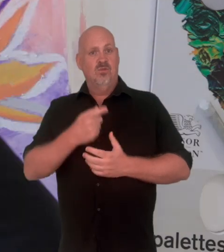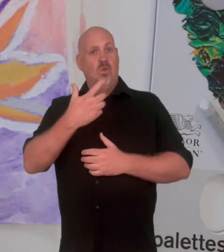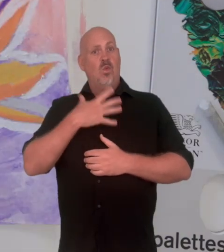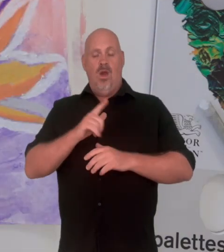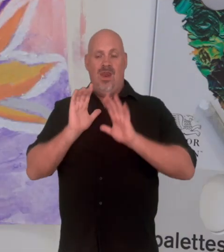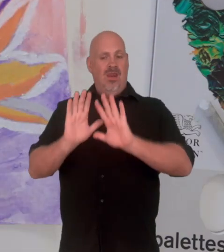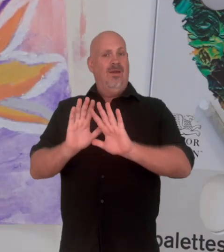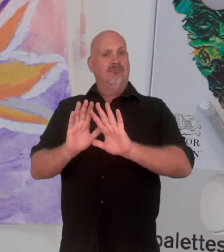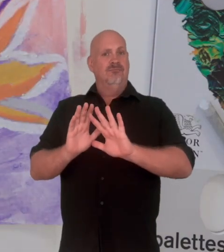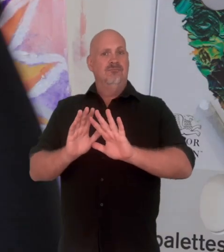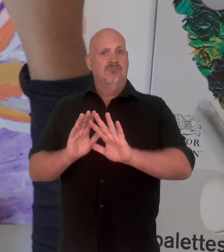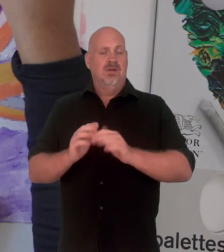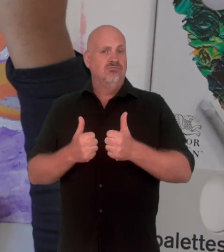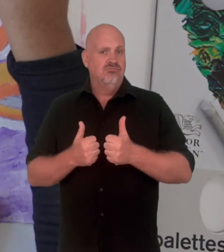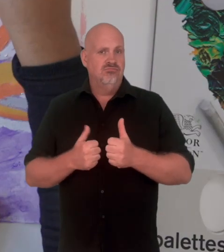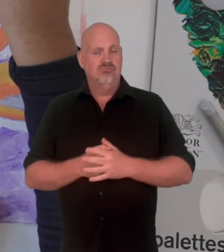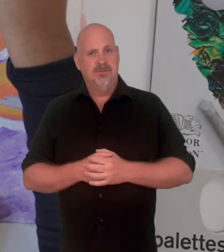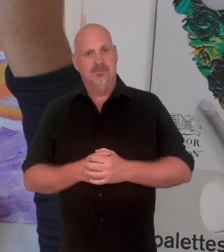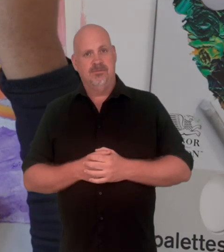go ahead with that as well.